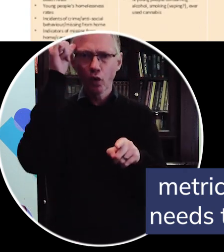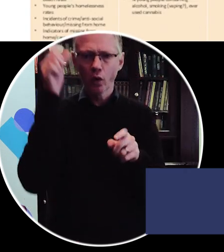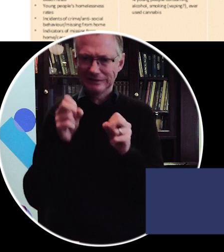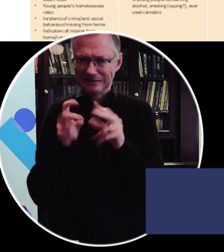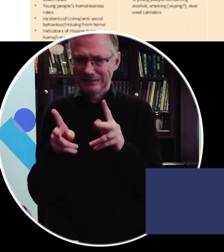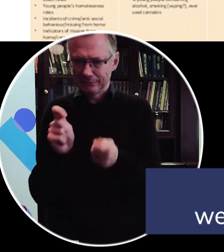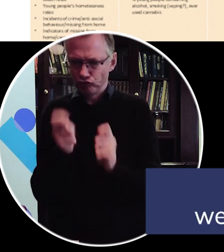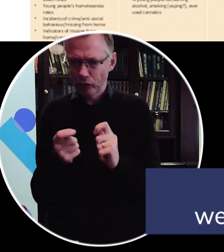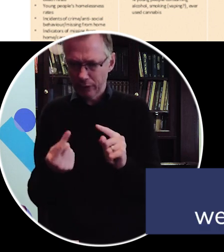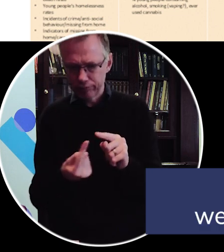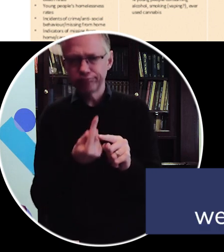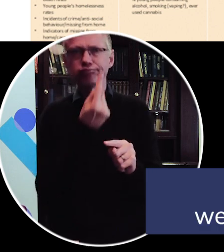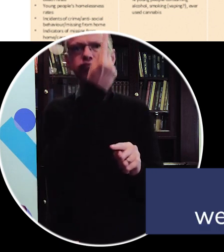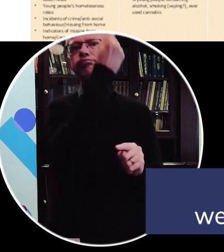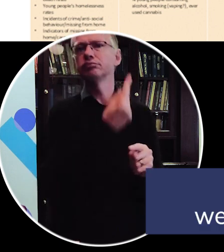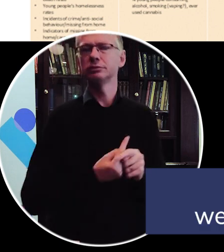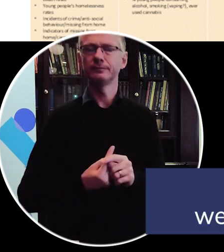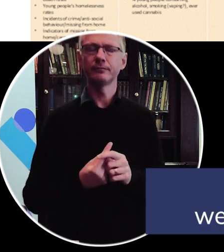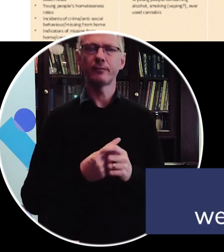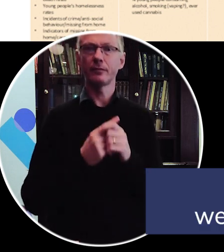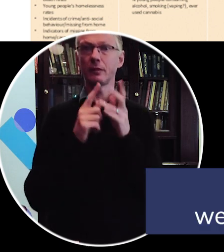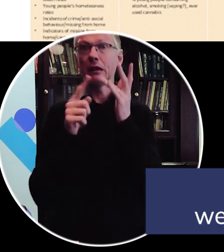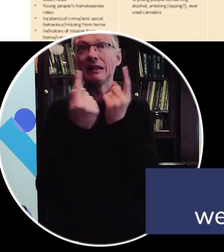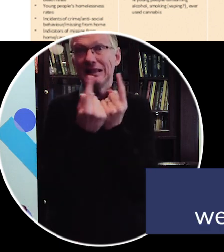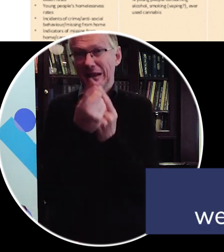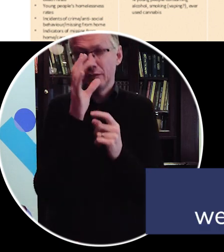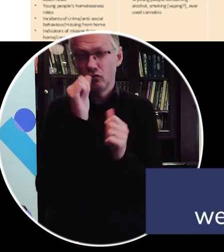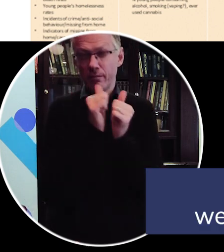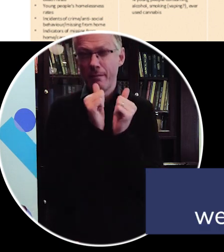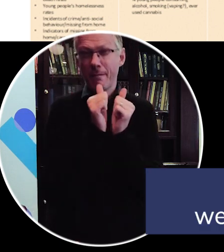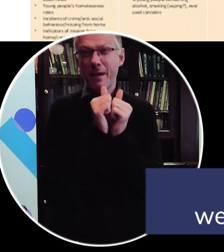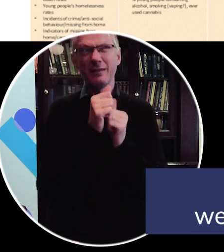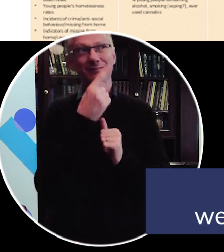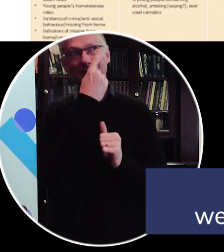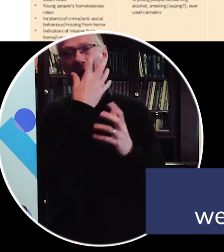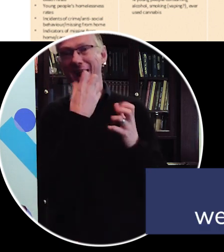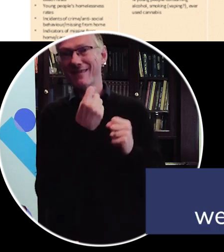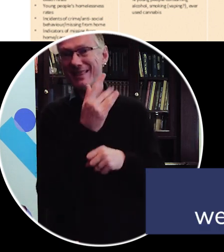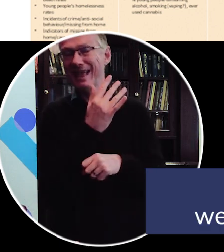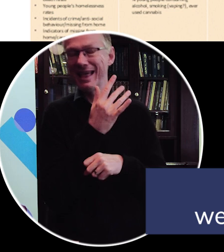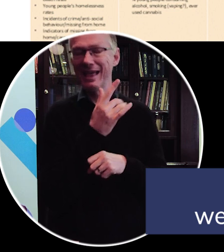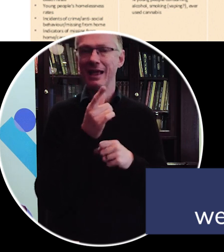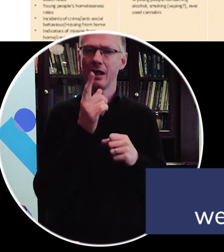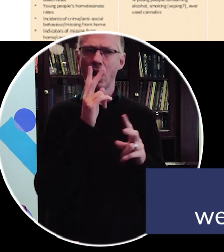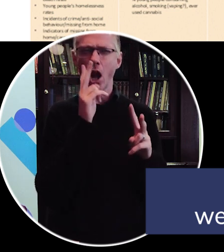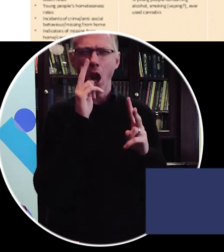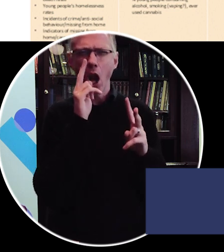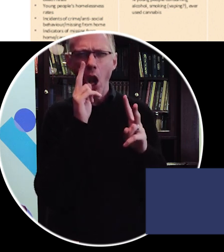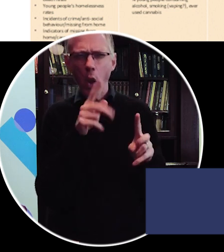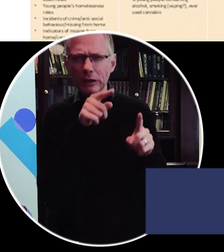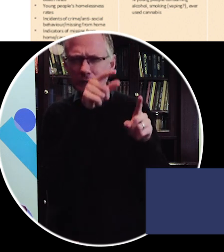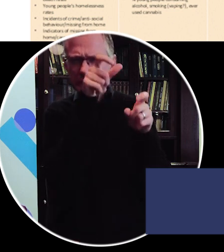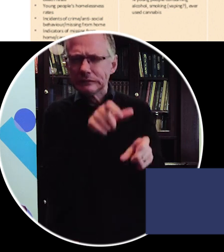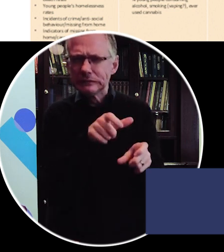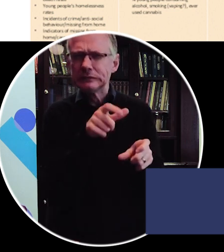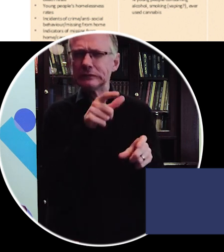that. And the other thing to remember, we put it in italics here, is we're looking at for those, this